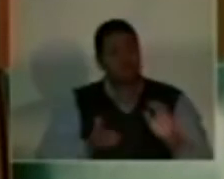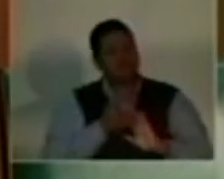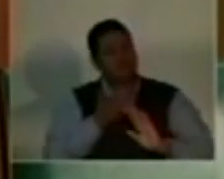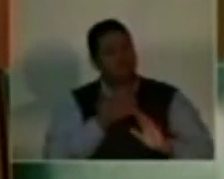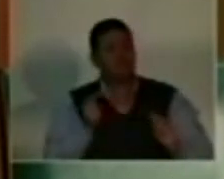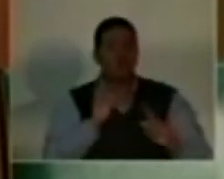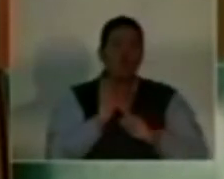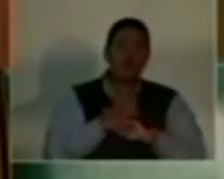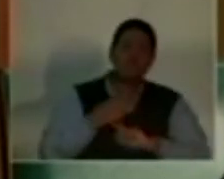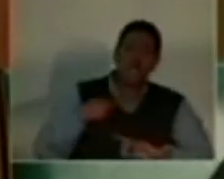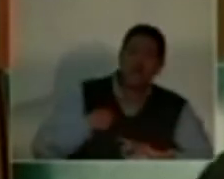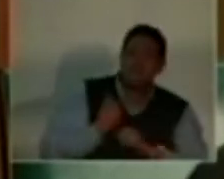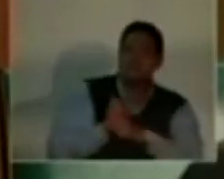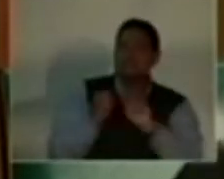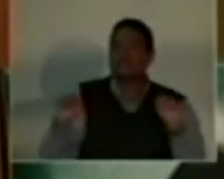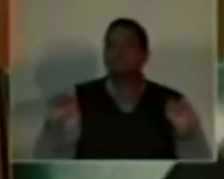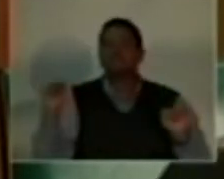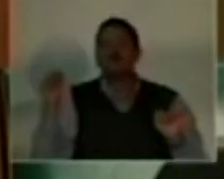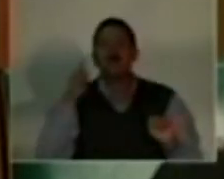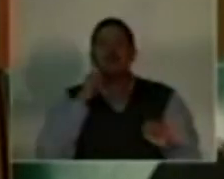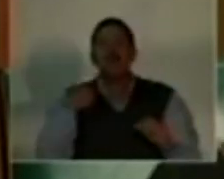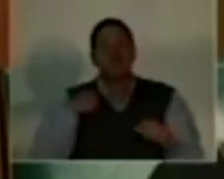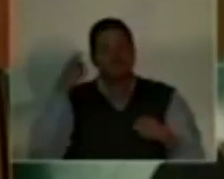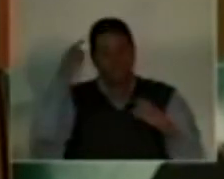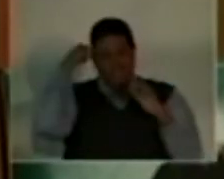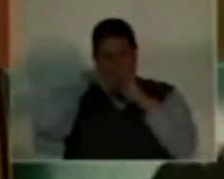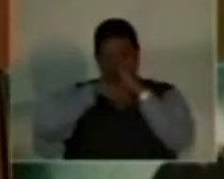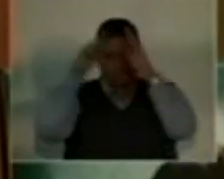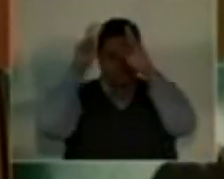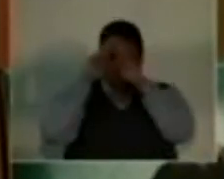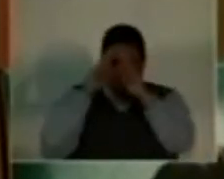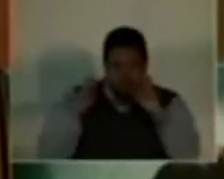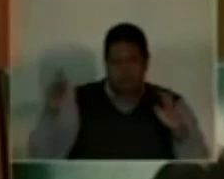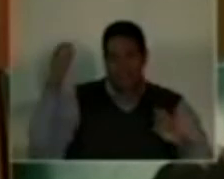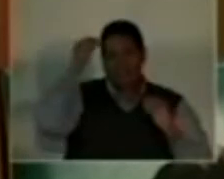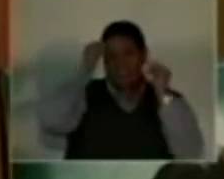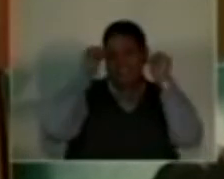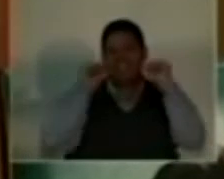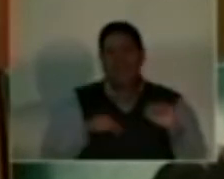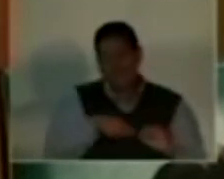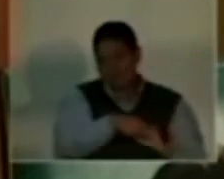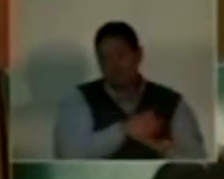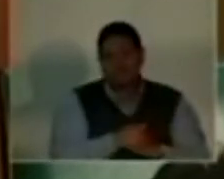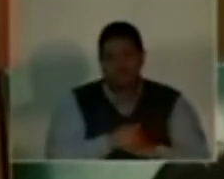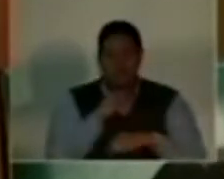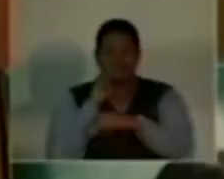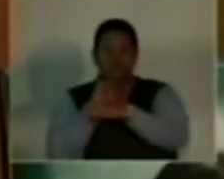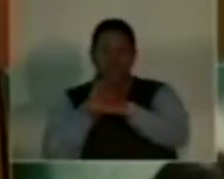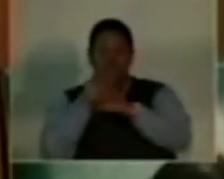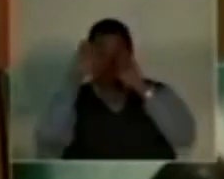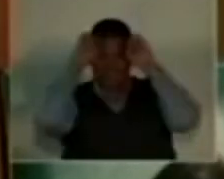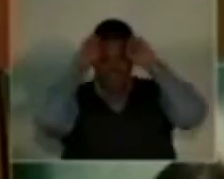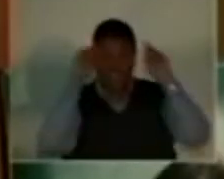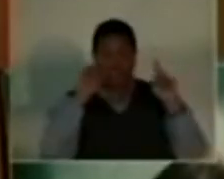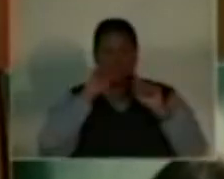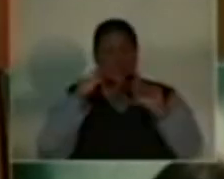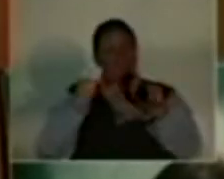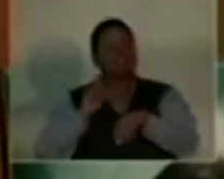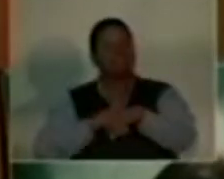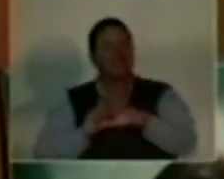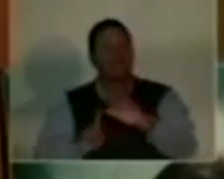cultured, safe, and of critical thought. Mr. Speaker, as Minister of Education, when it came time